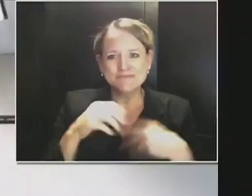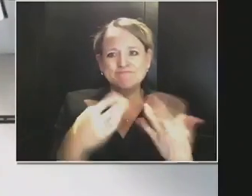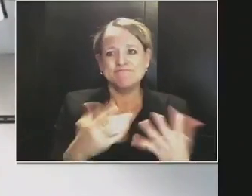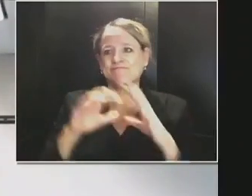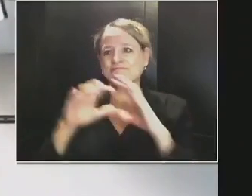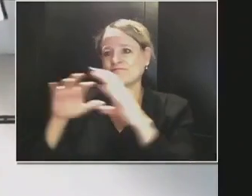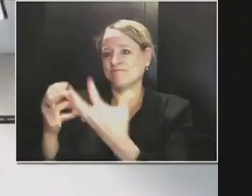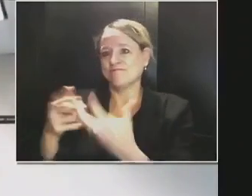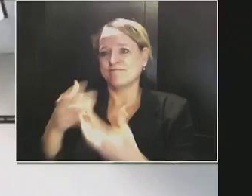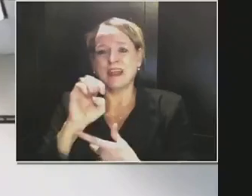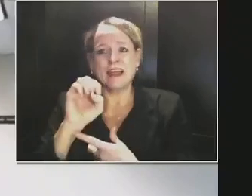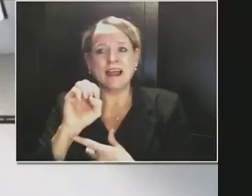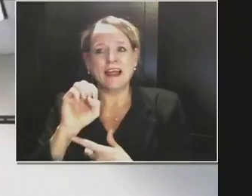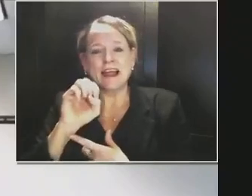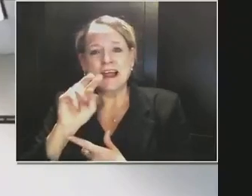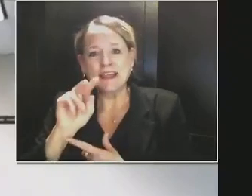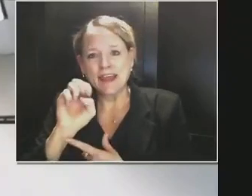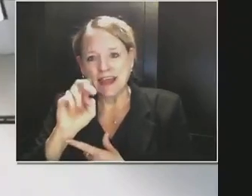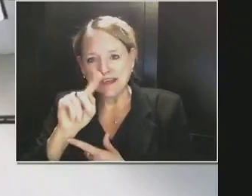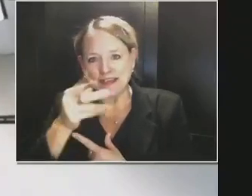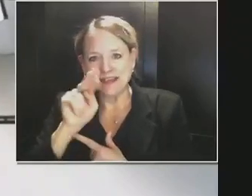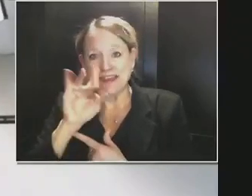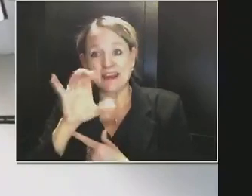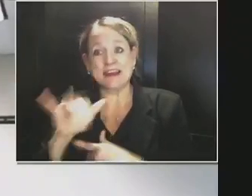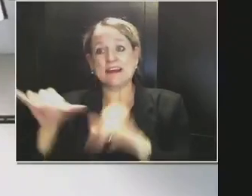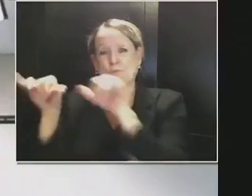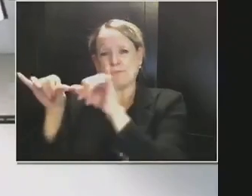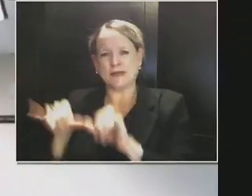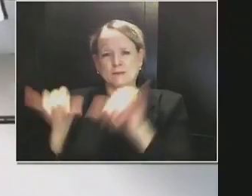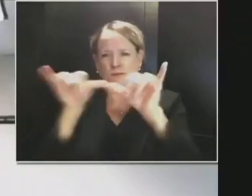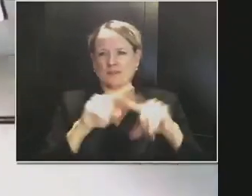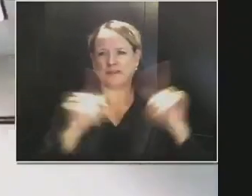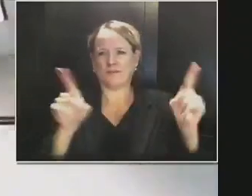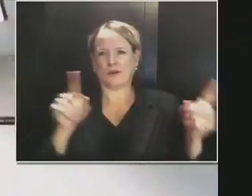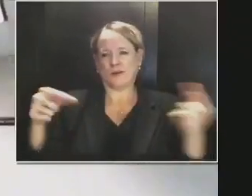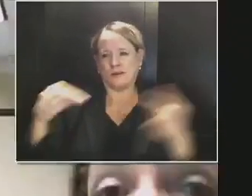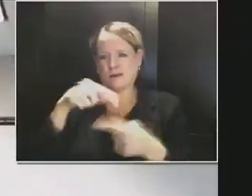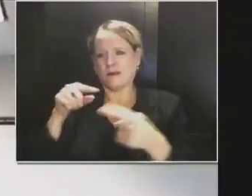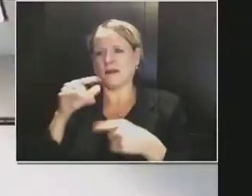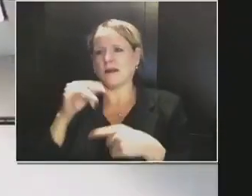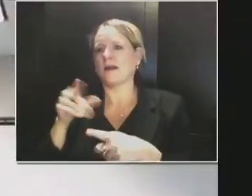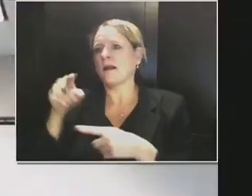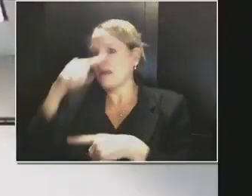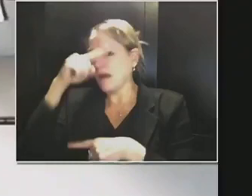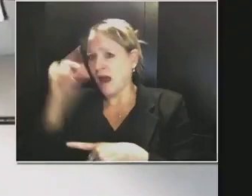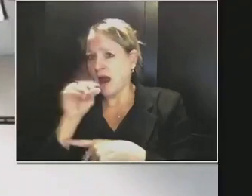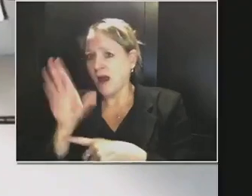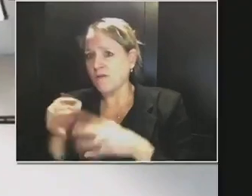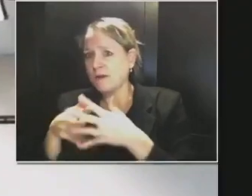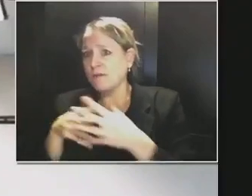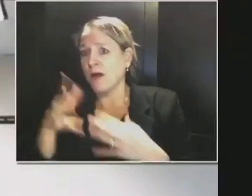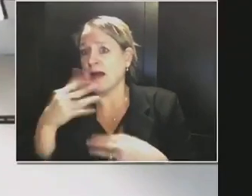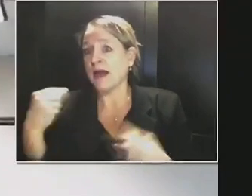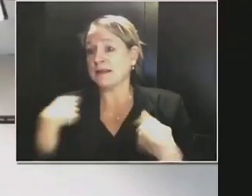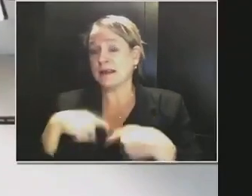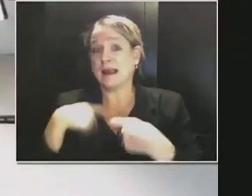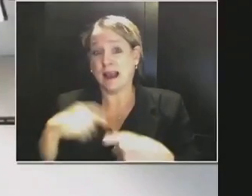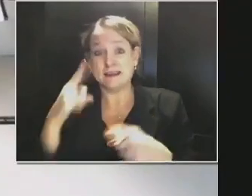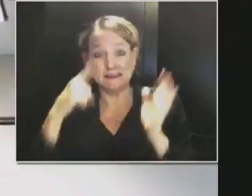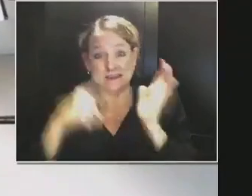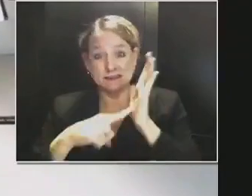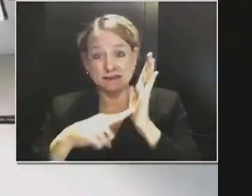this kind of data helped us decide to locate community testing sites there and what neighborhoods in which to